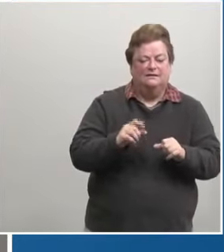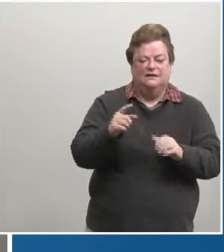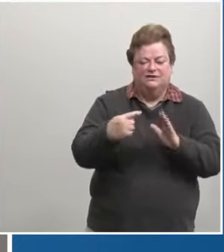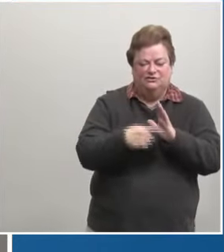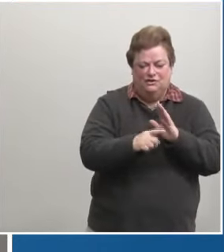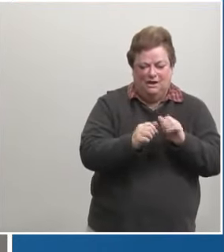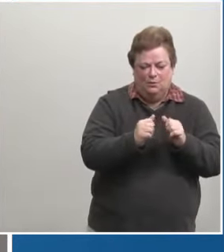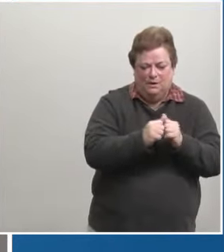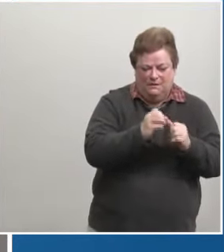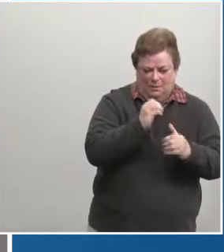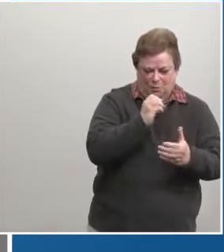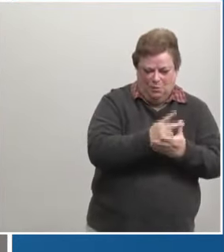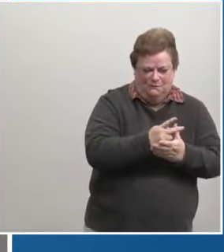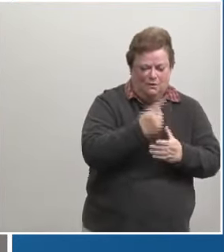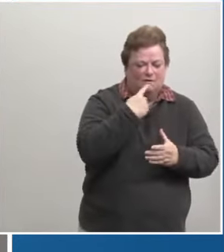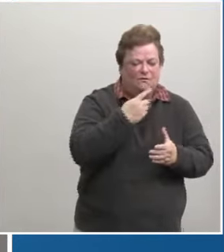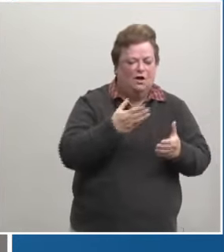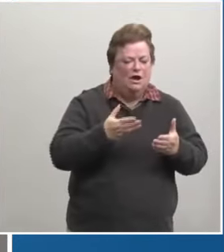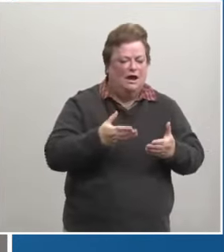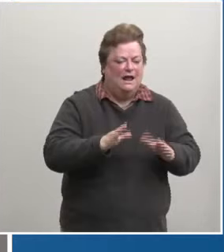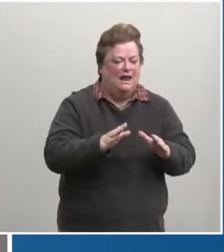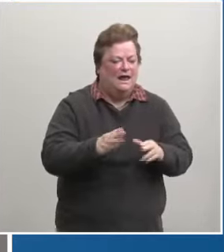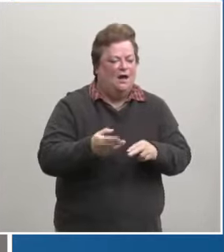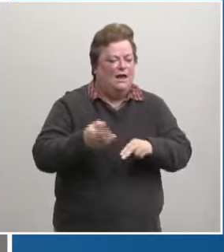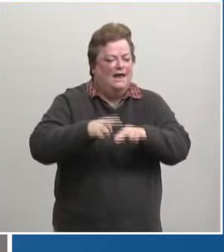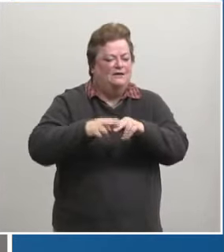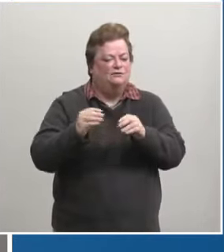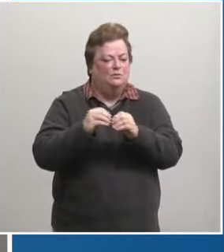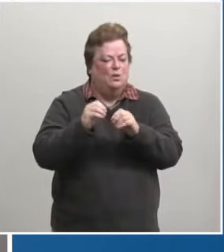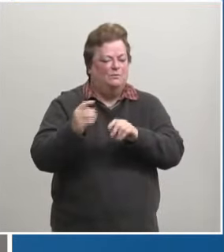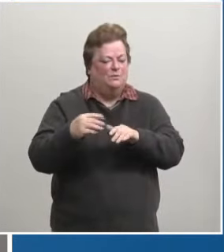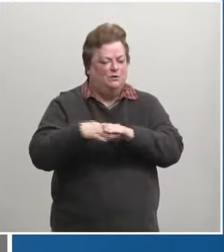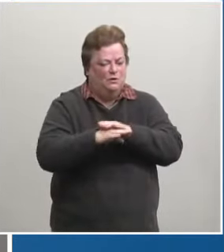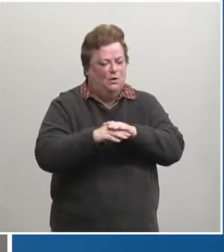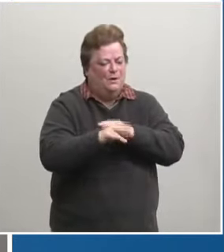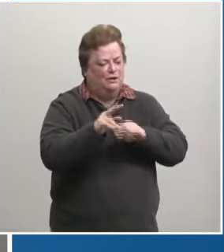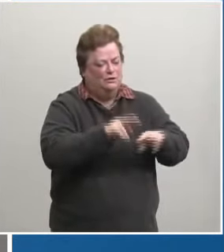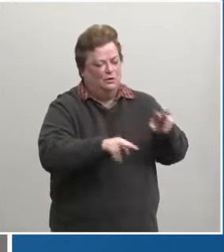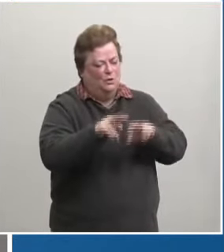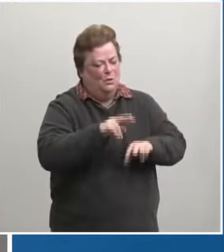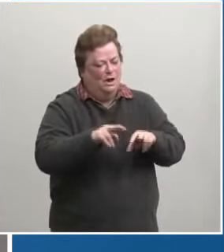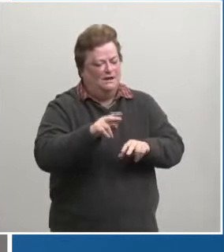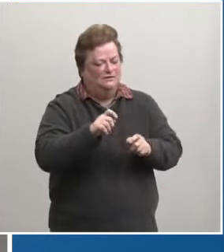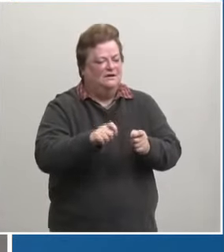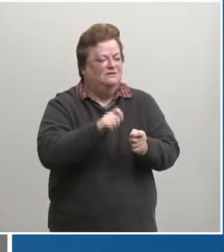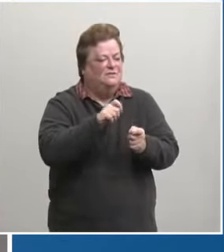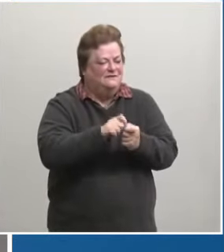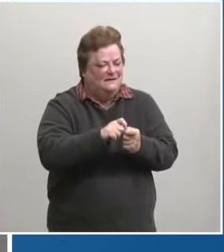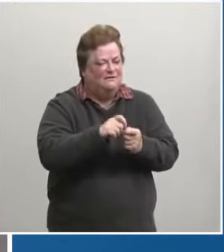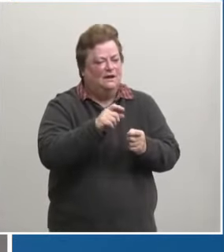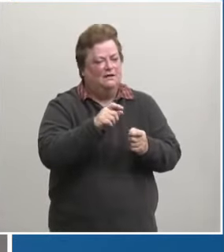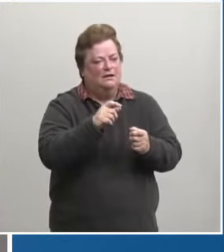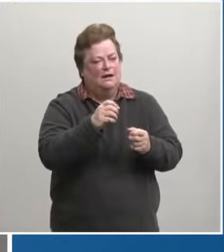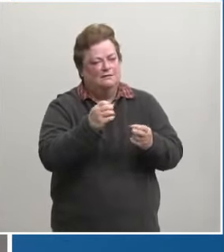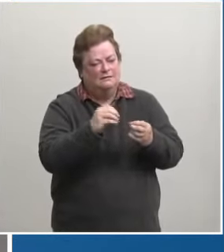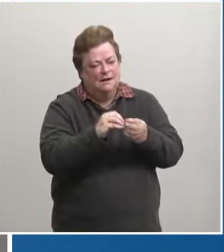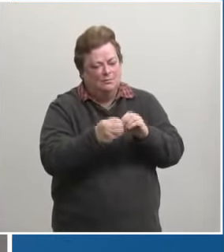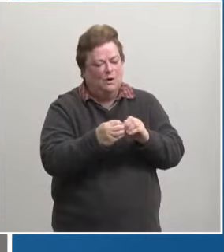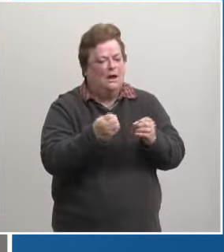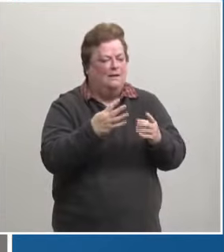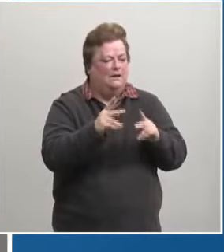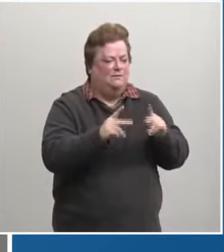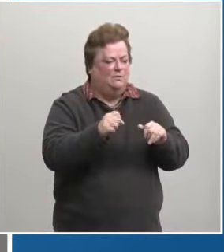Department approval to allow additional spectators per participant if the specific venue can accommodate the increased